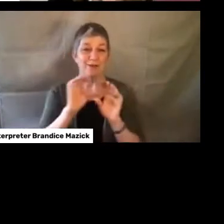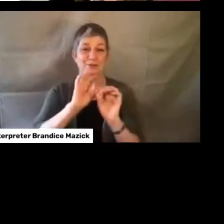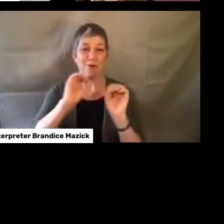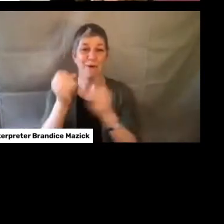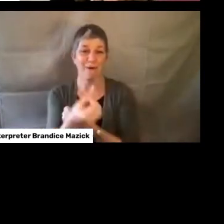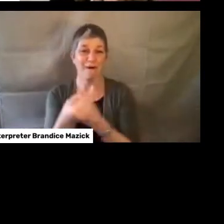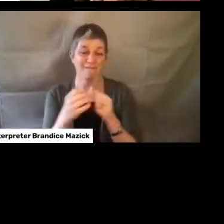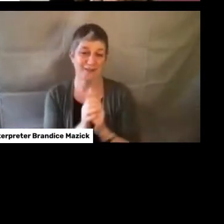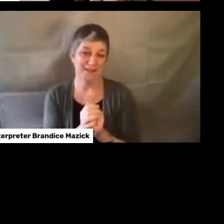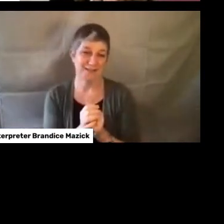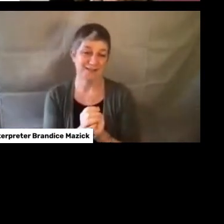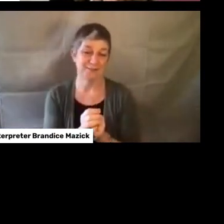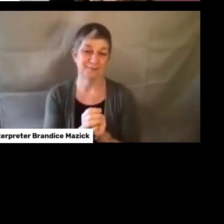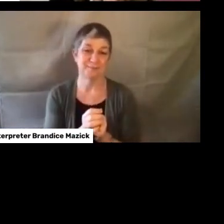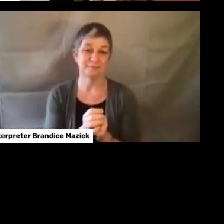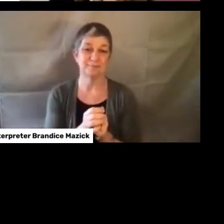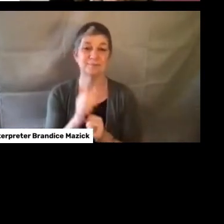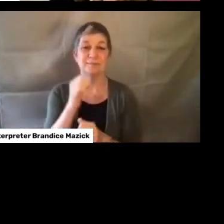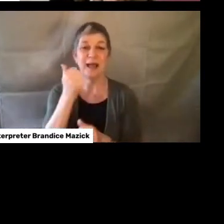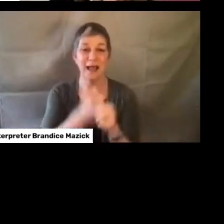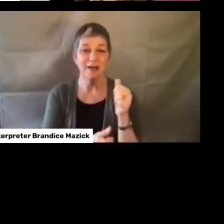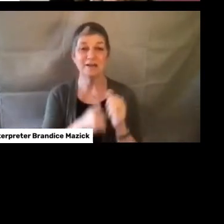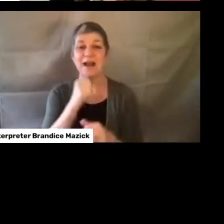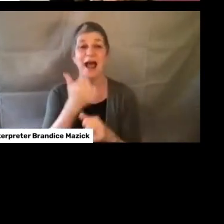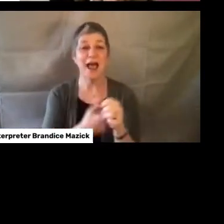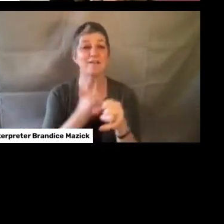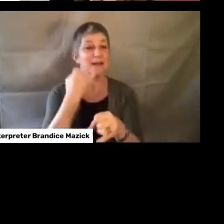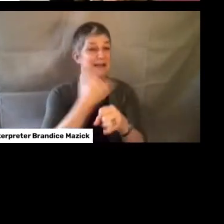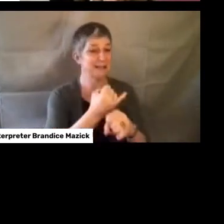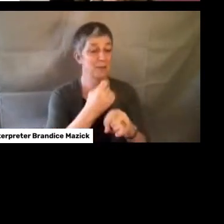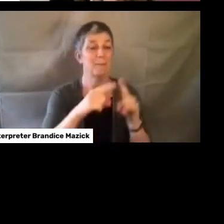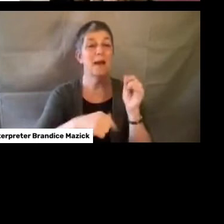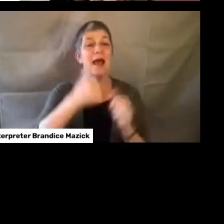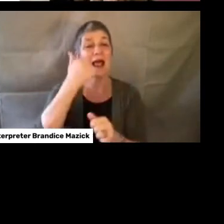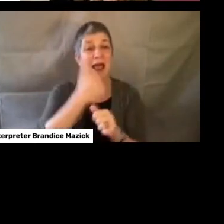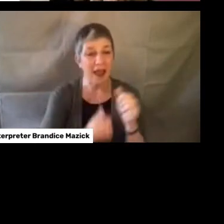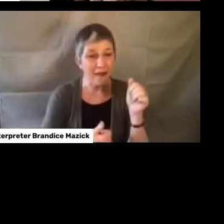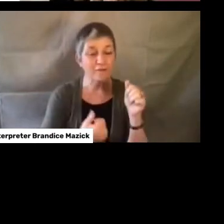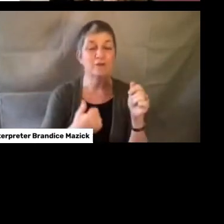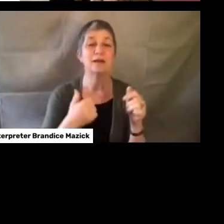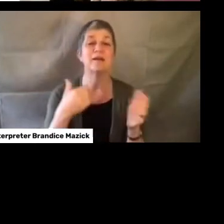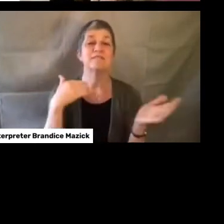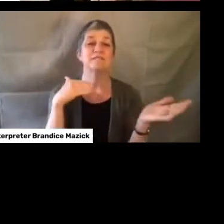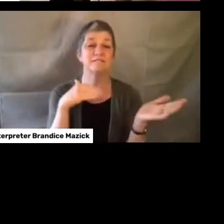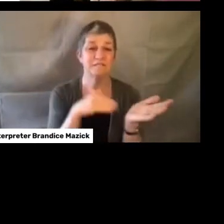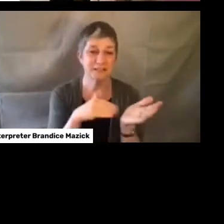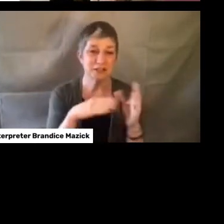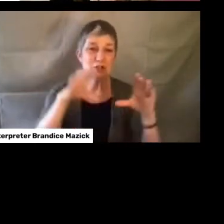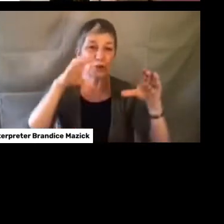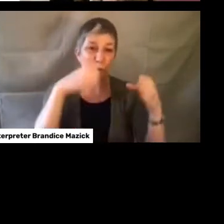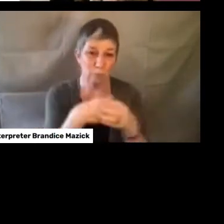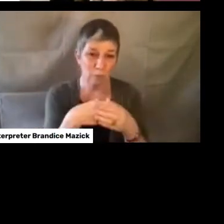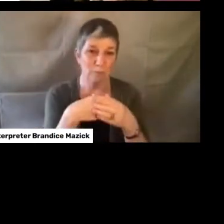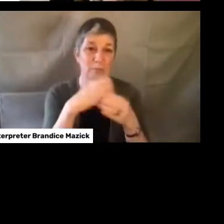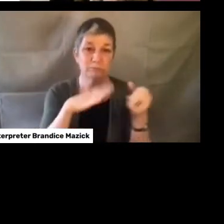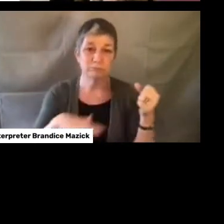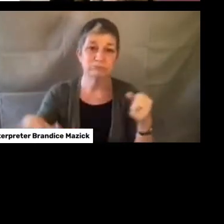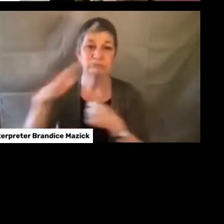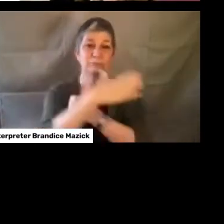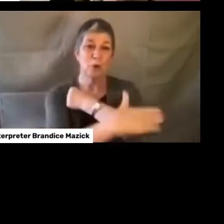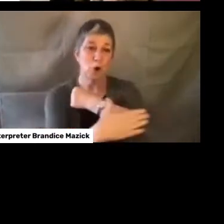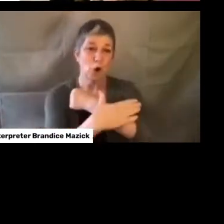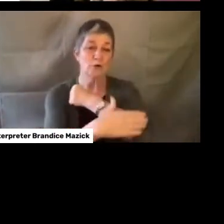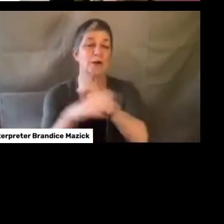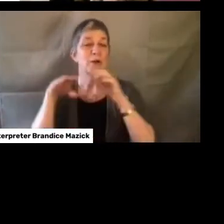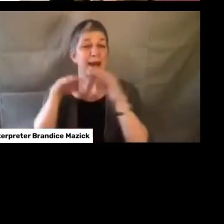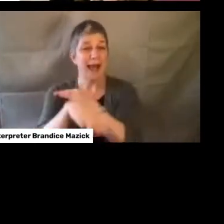where every, not just institution, but every one physician group in the country could access